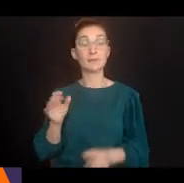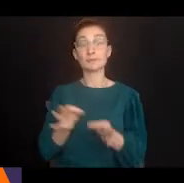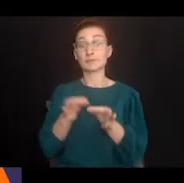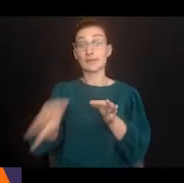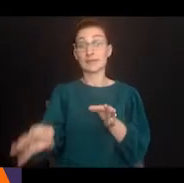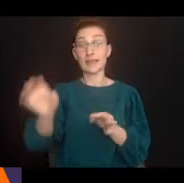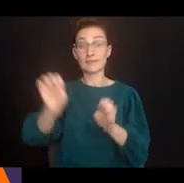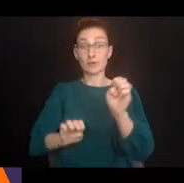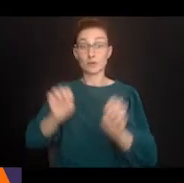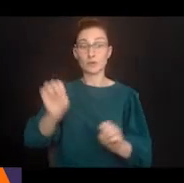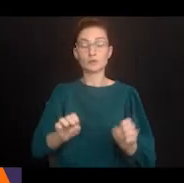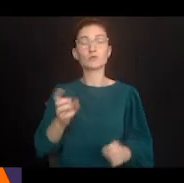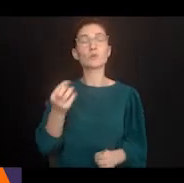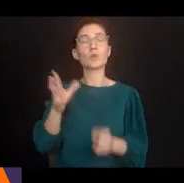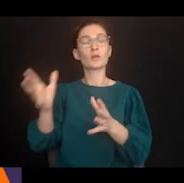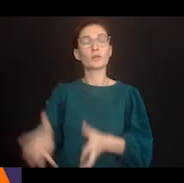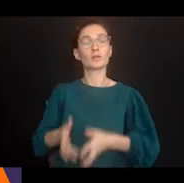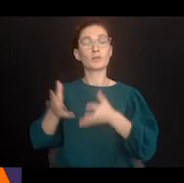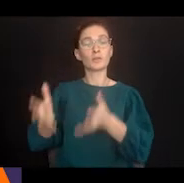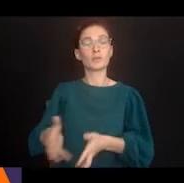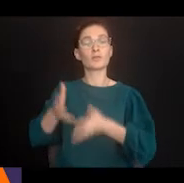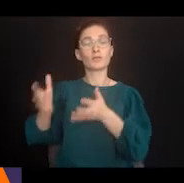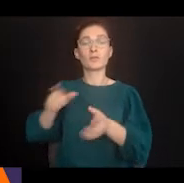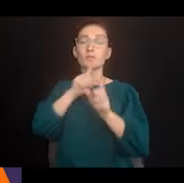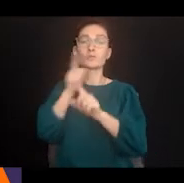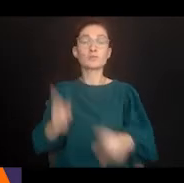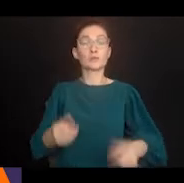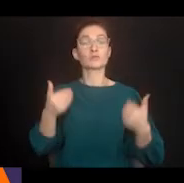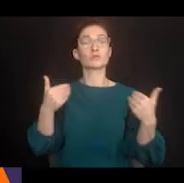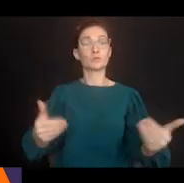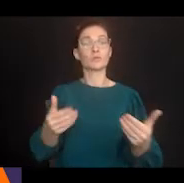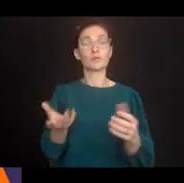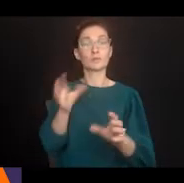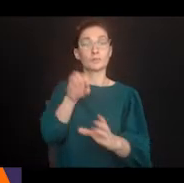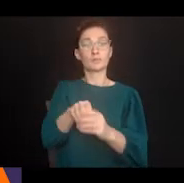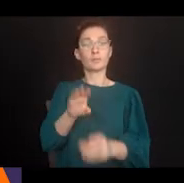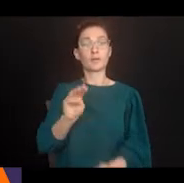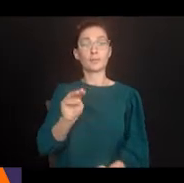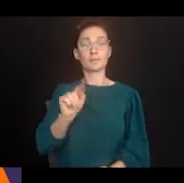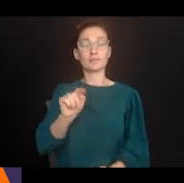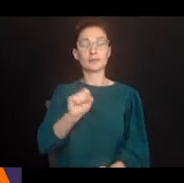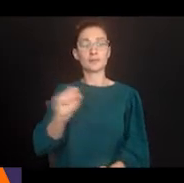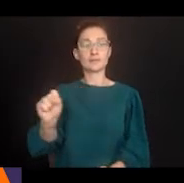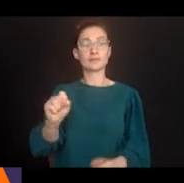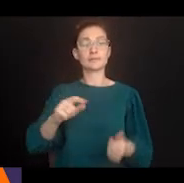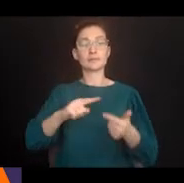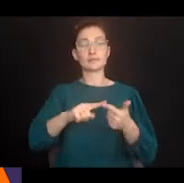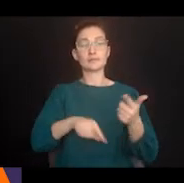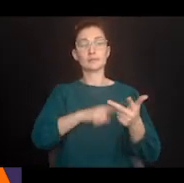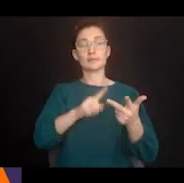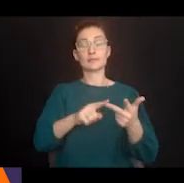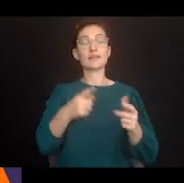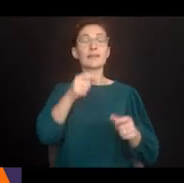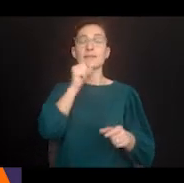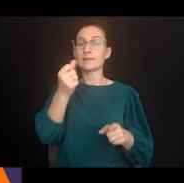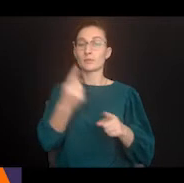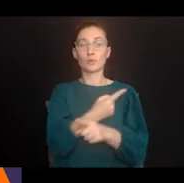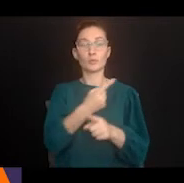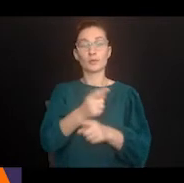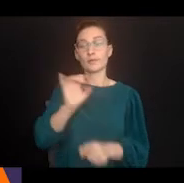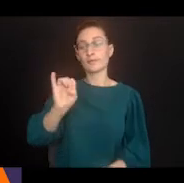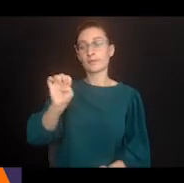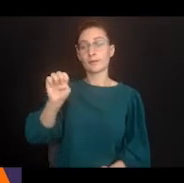in evaluations, or lingering in response to intervention, or MTSS. 3. Inappropriate